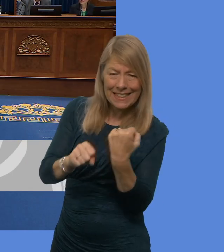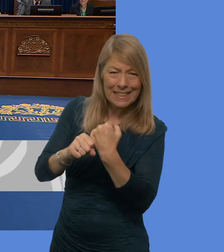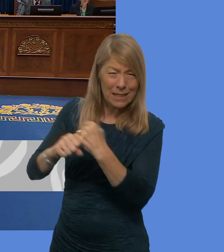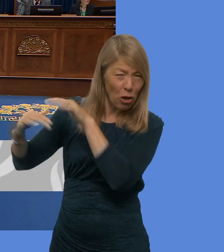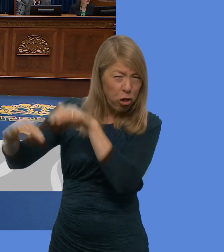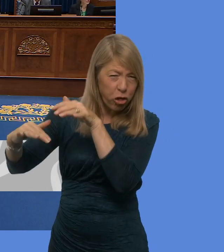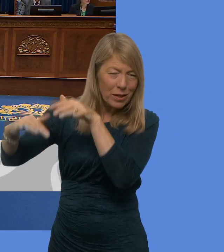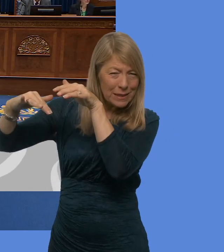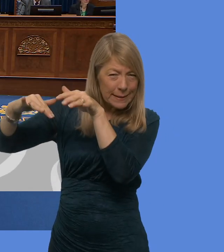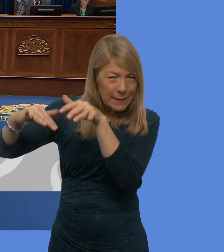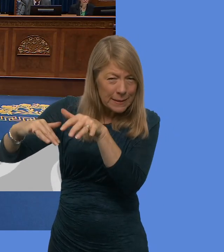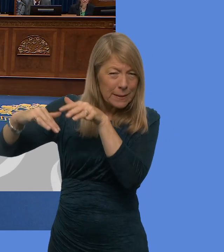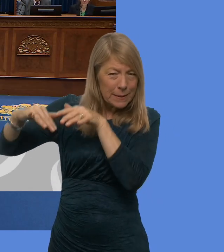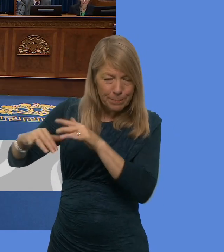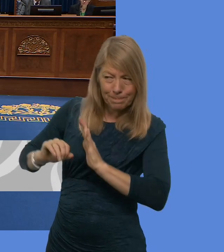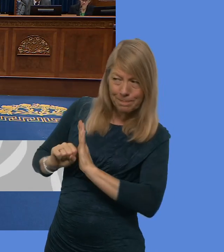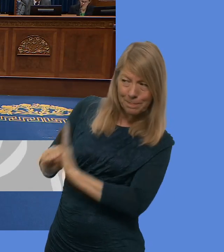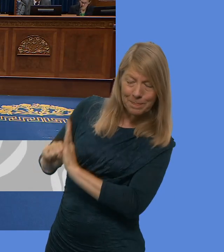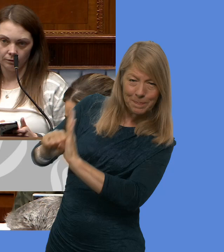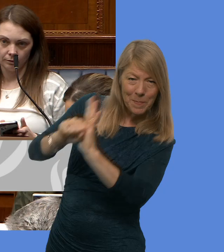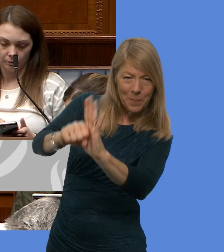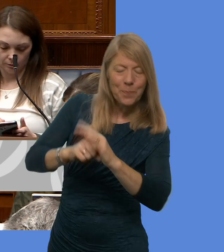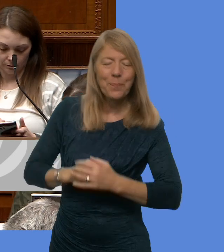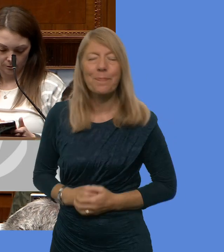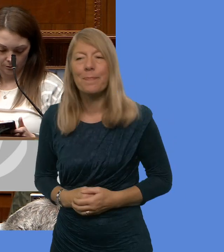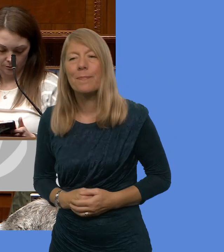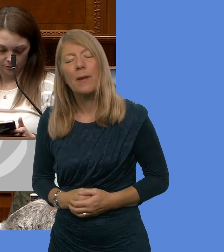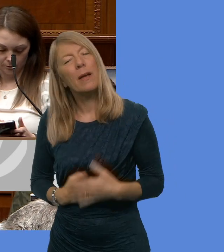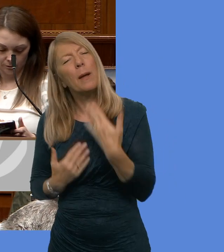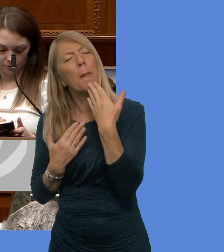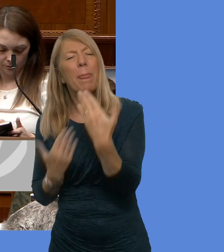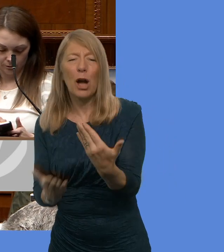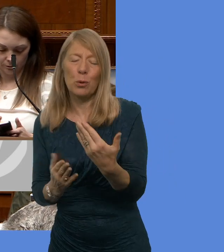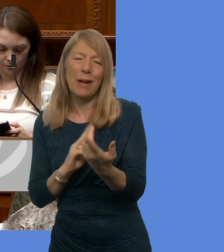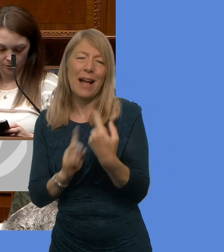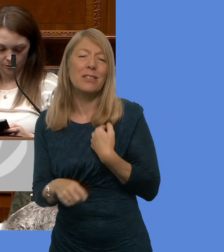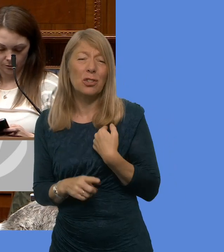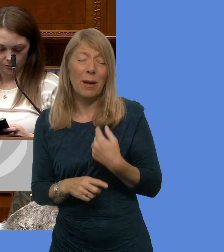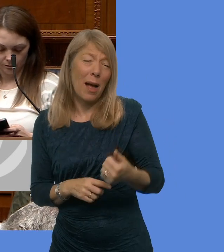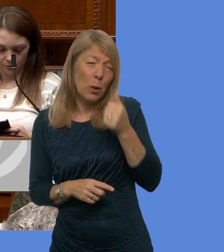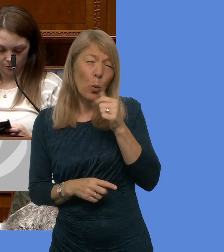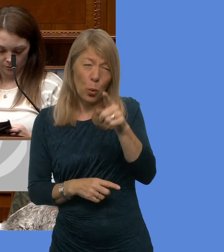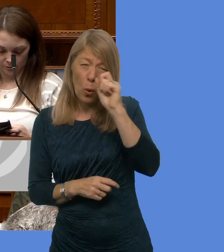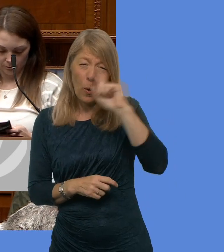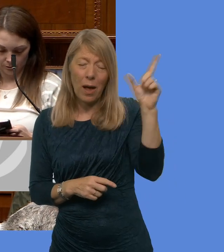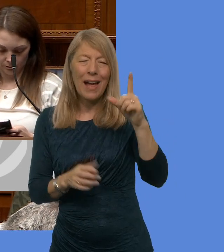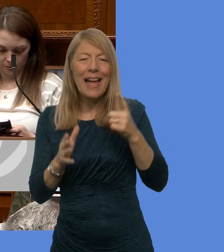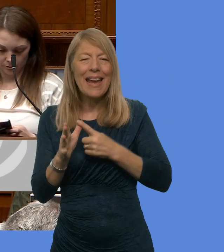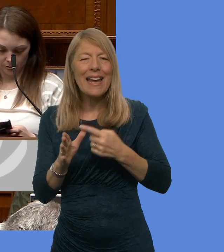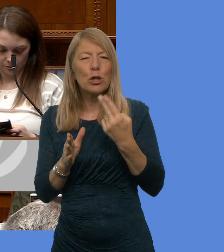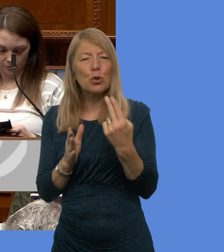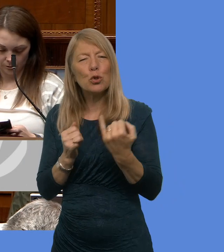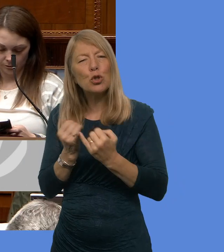thank the Minister for that response, and I know that he does understand the level of disruption that this has caused, particularly on the A2 Shore Road. And just in respect to his